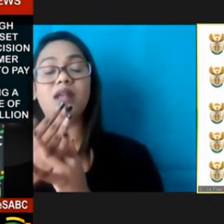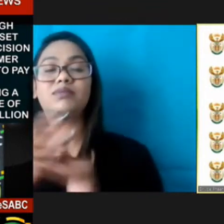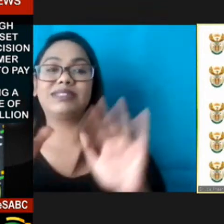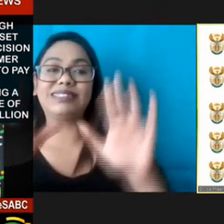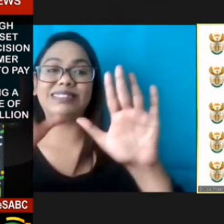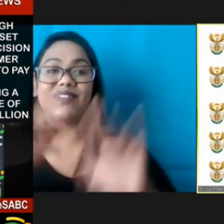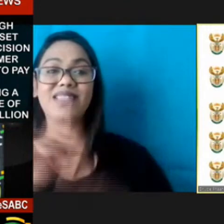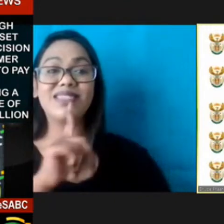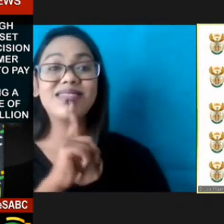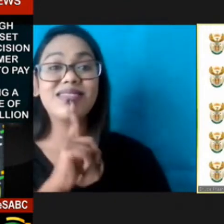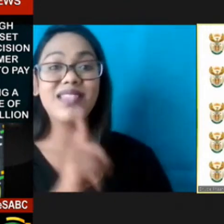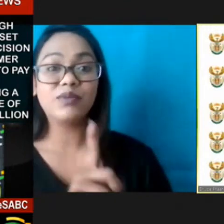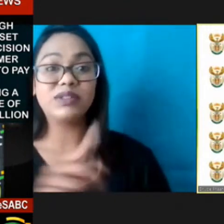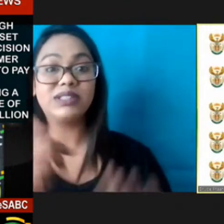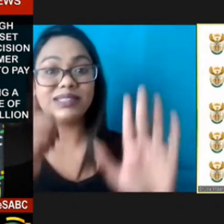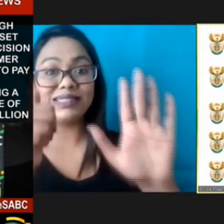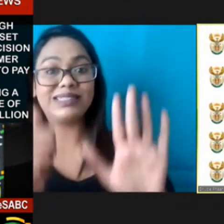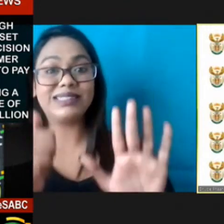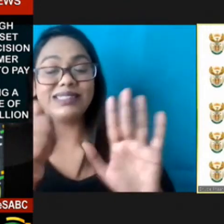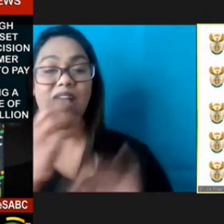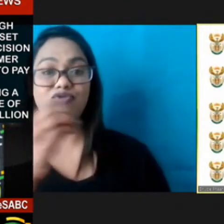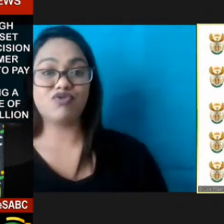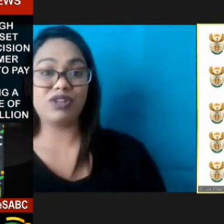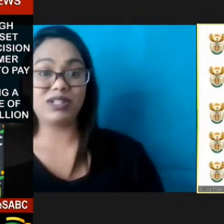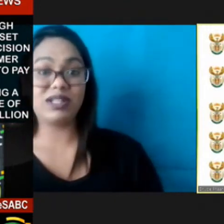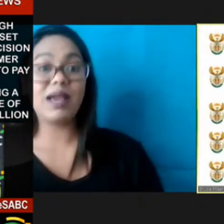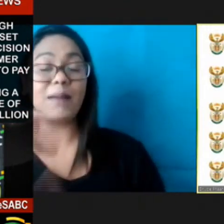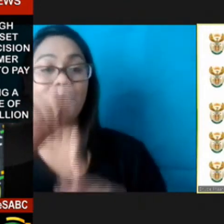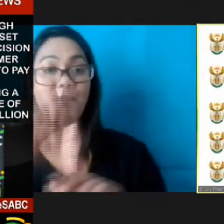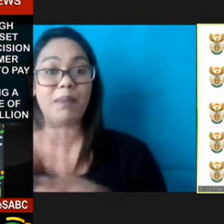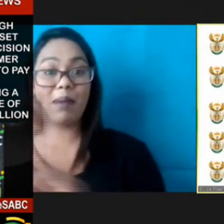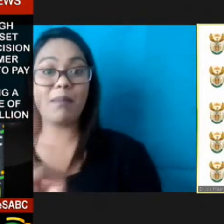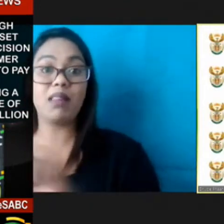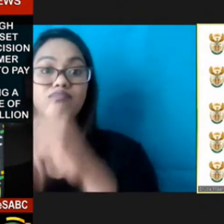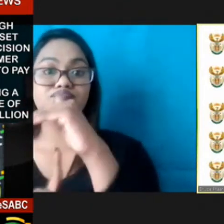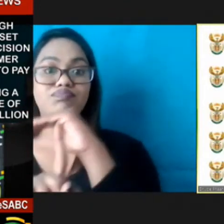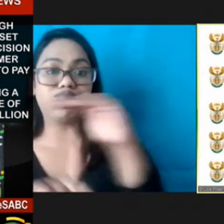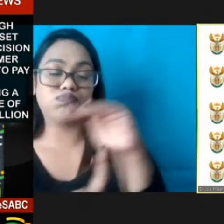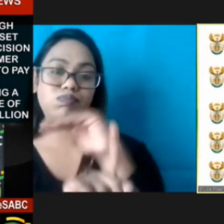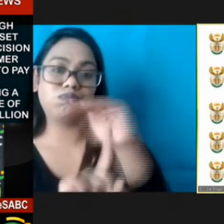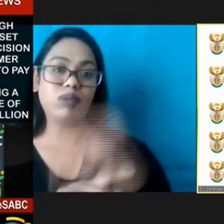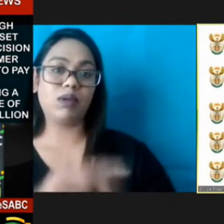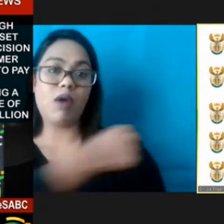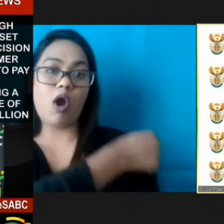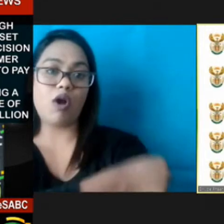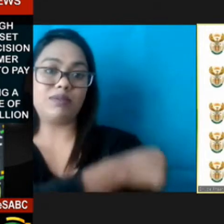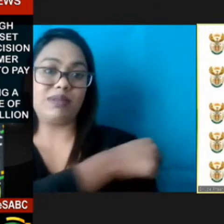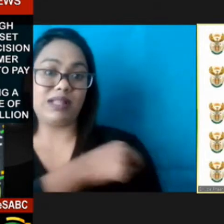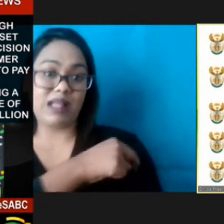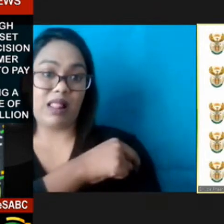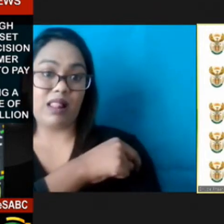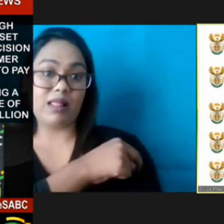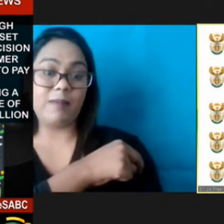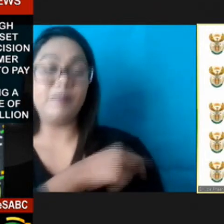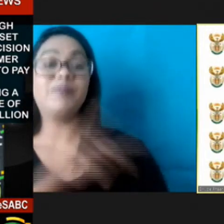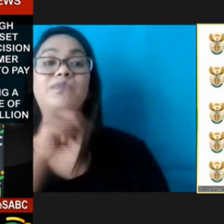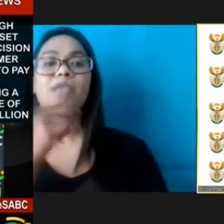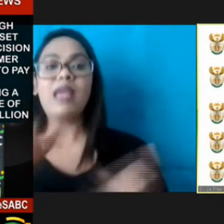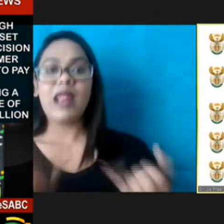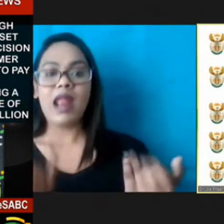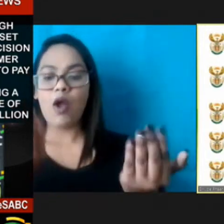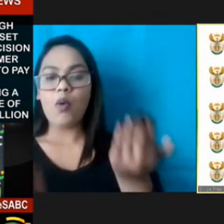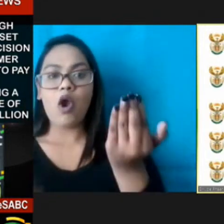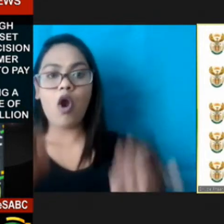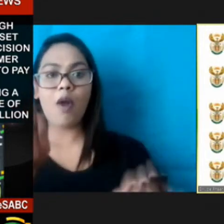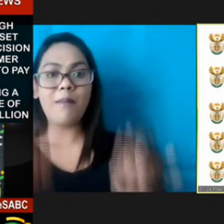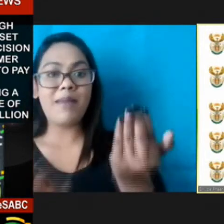7,600 patients admitted as a result of COVID. Now, in comparison of the fourth